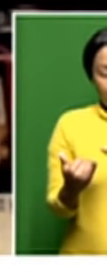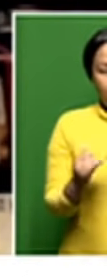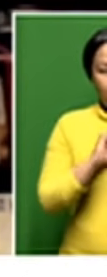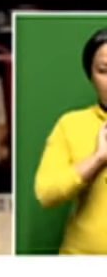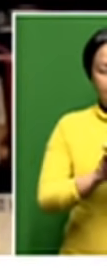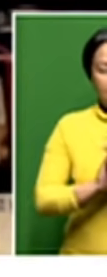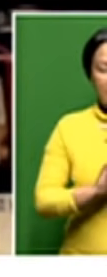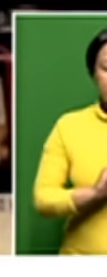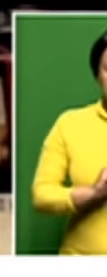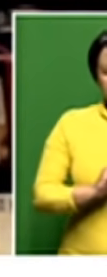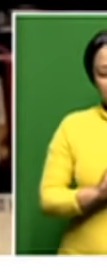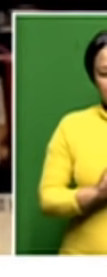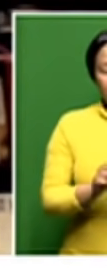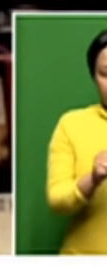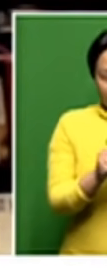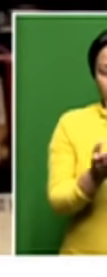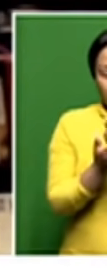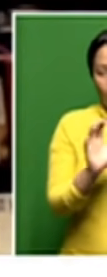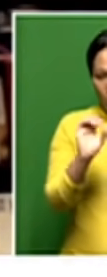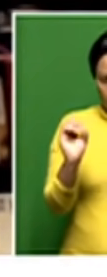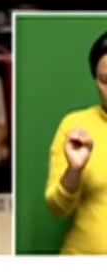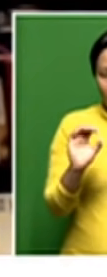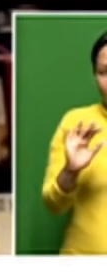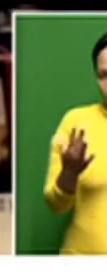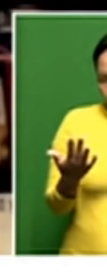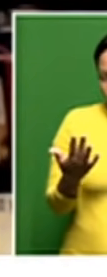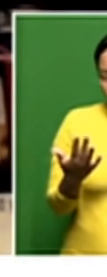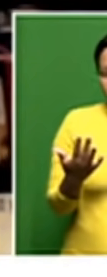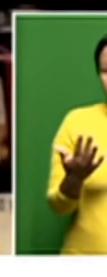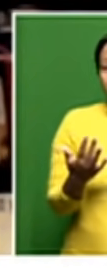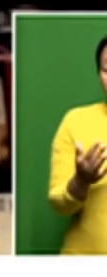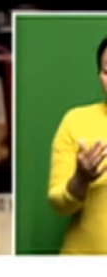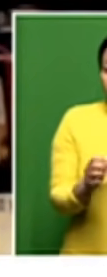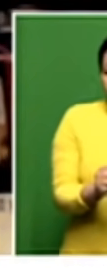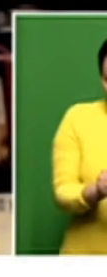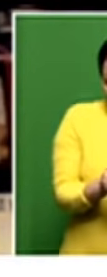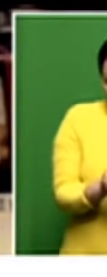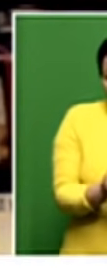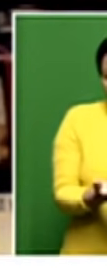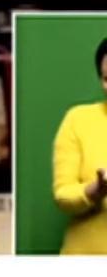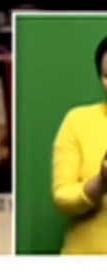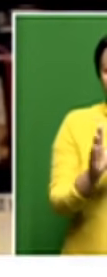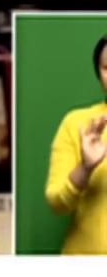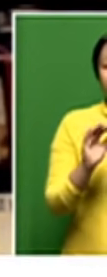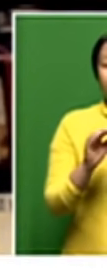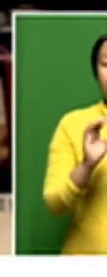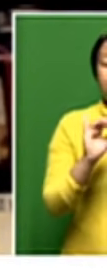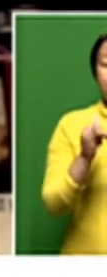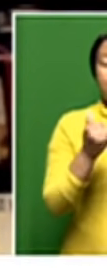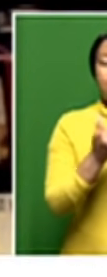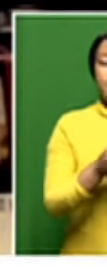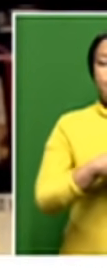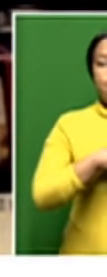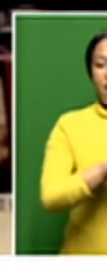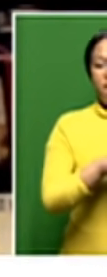how do we determine that there are none? The only way you can do that is going and ensuring in the manufacturing process of the